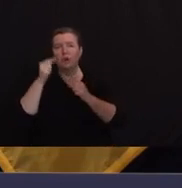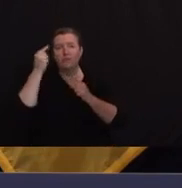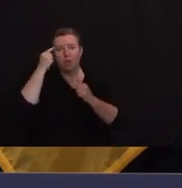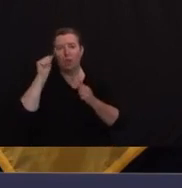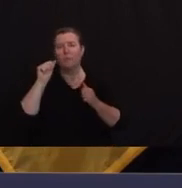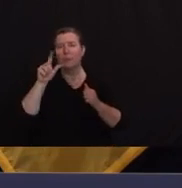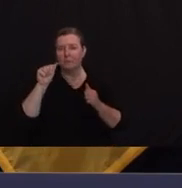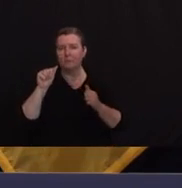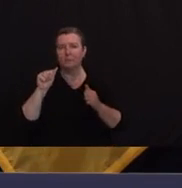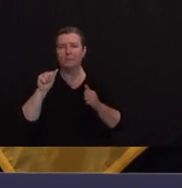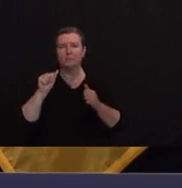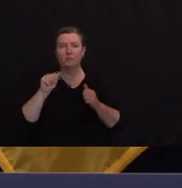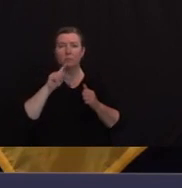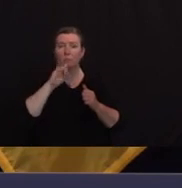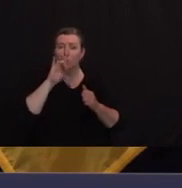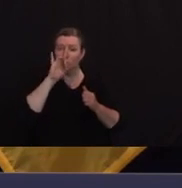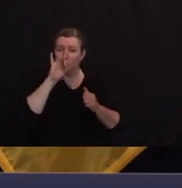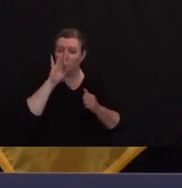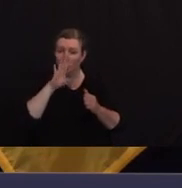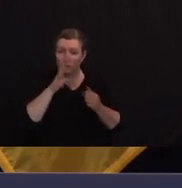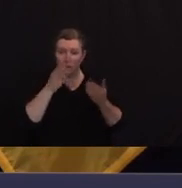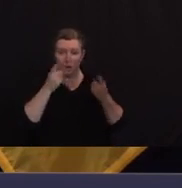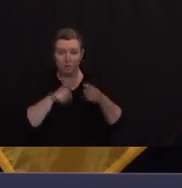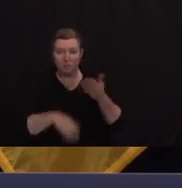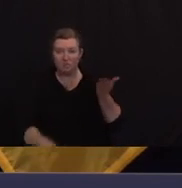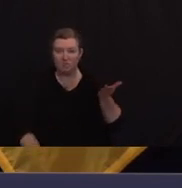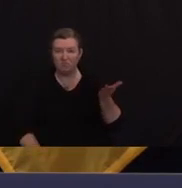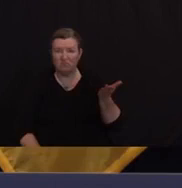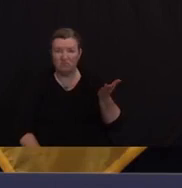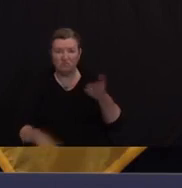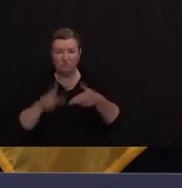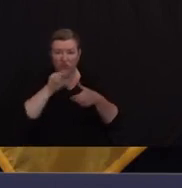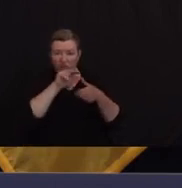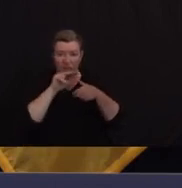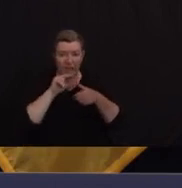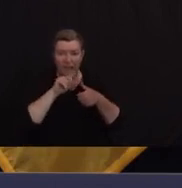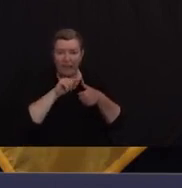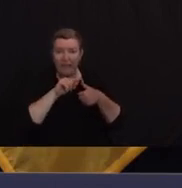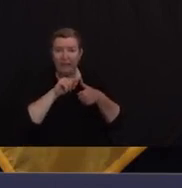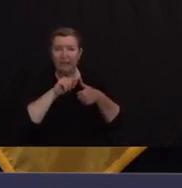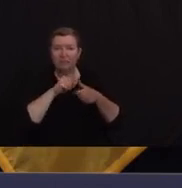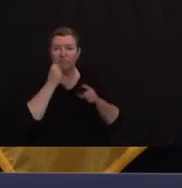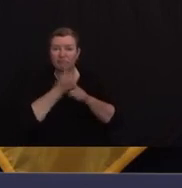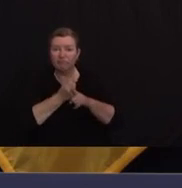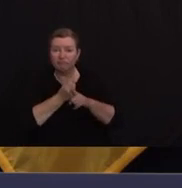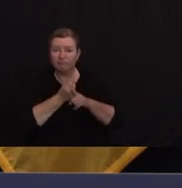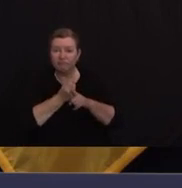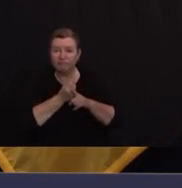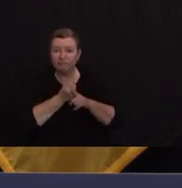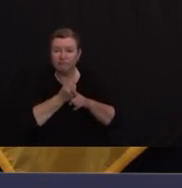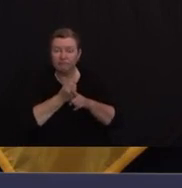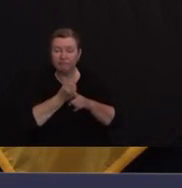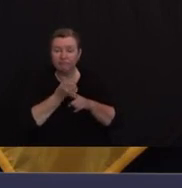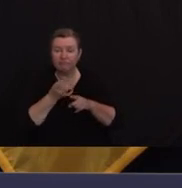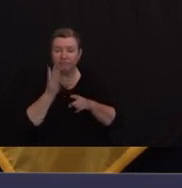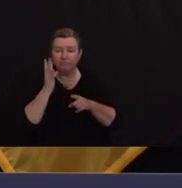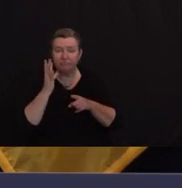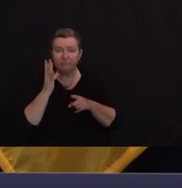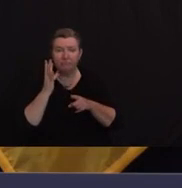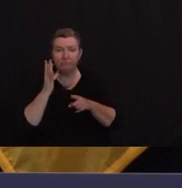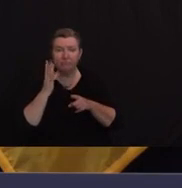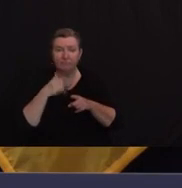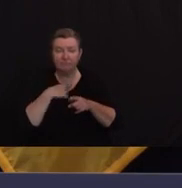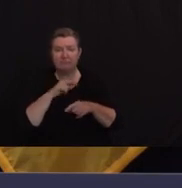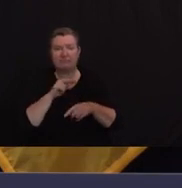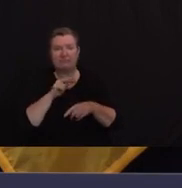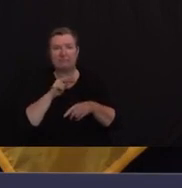here with the brunt of this storm. And he made the point this is sort of comparable to Katrina, but the